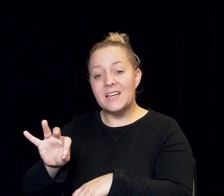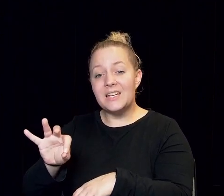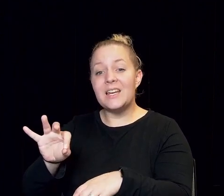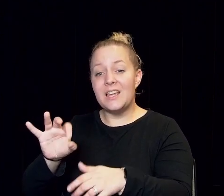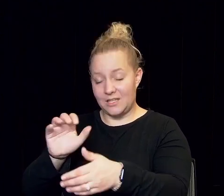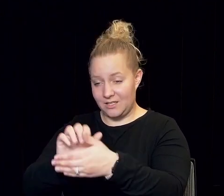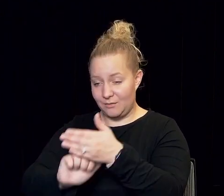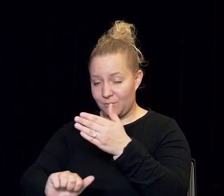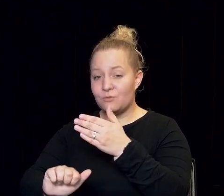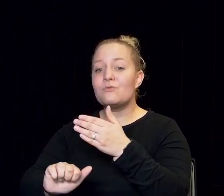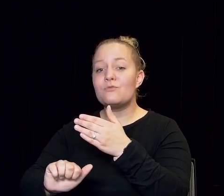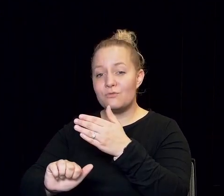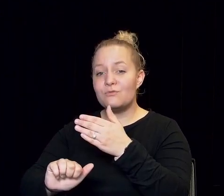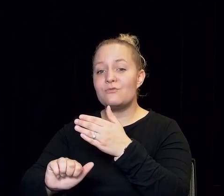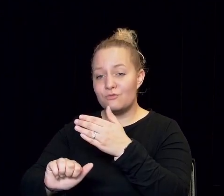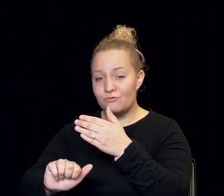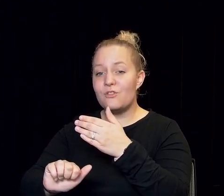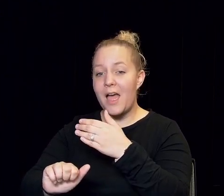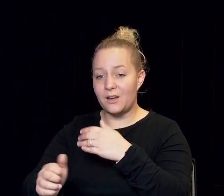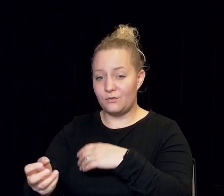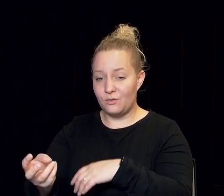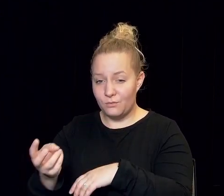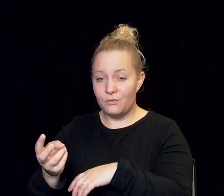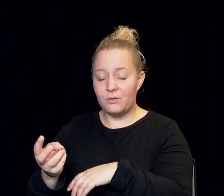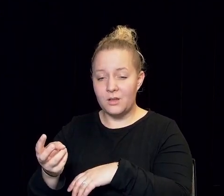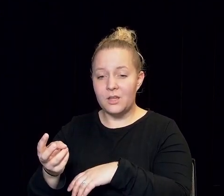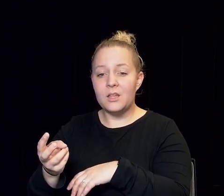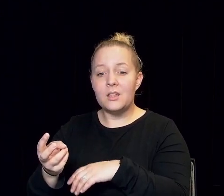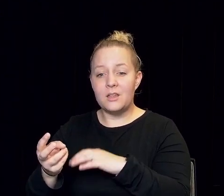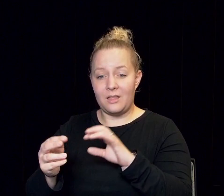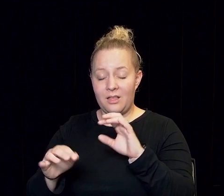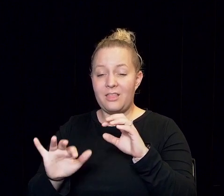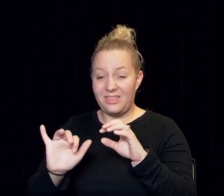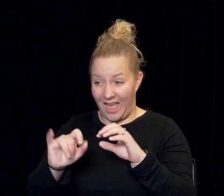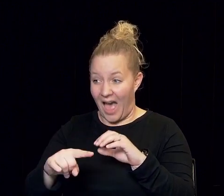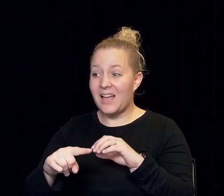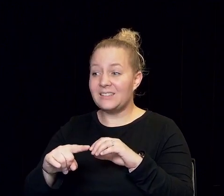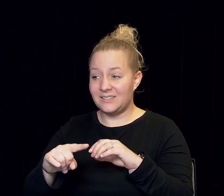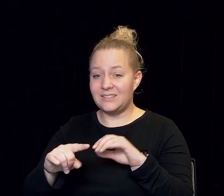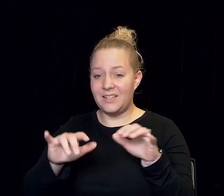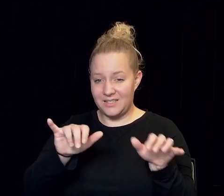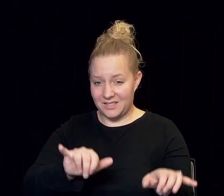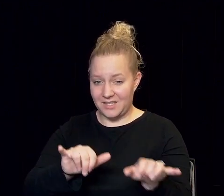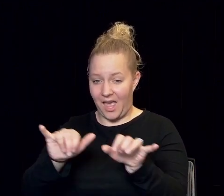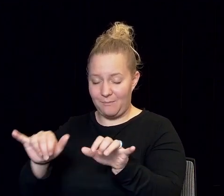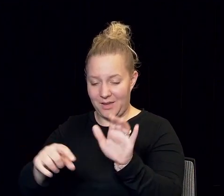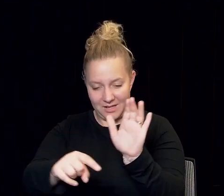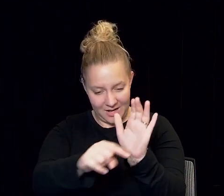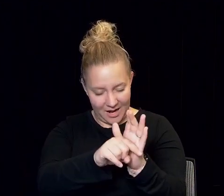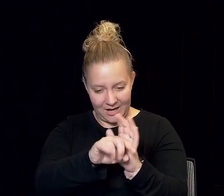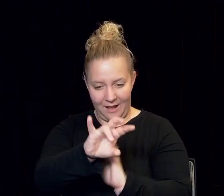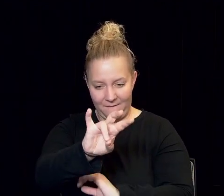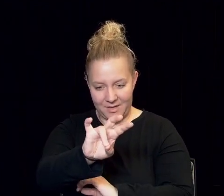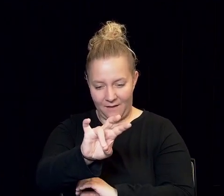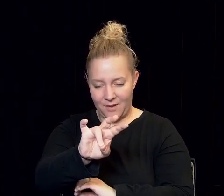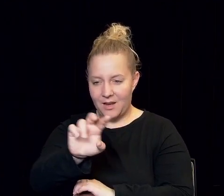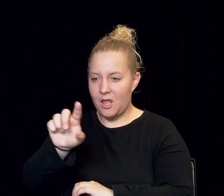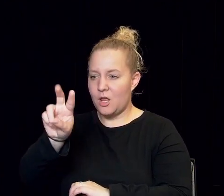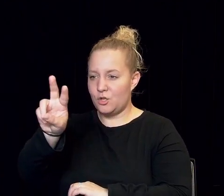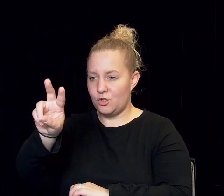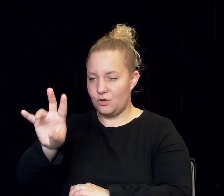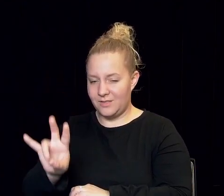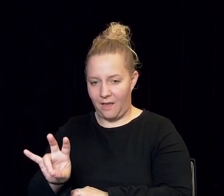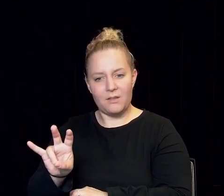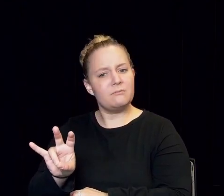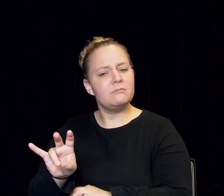wholes and 2 as a remainder over 7. So this is the same thing, a negative 7 and 2/7. So